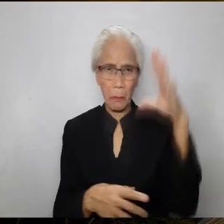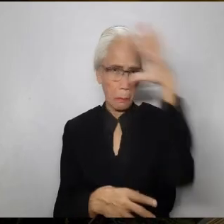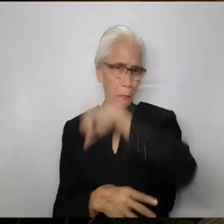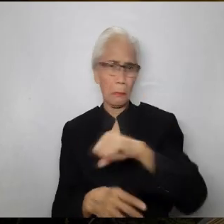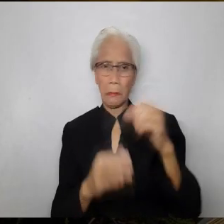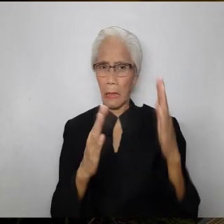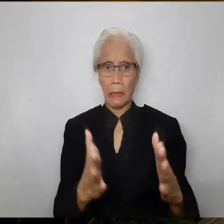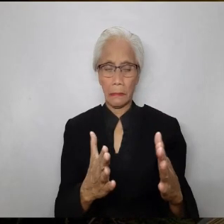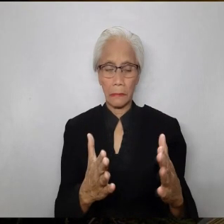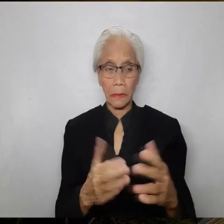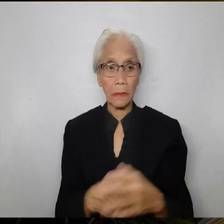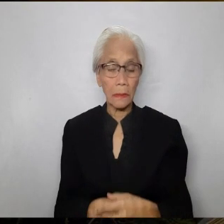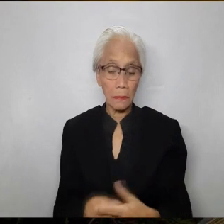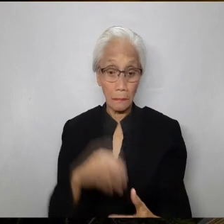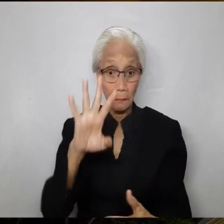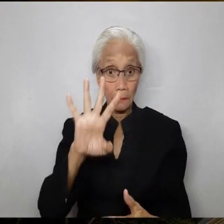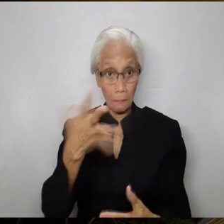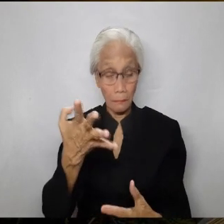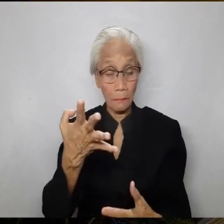friend, or a stranger.